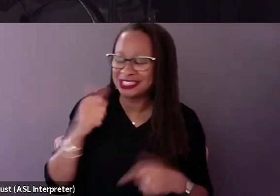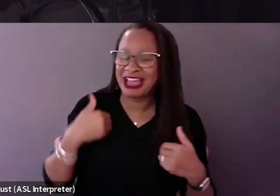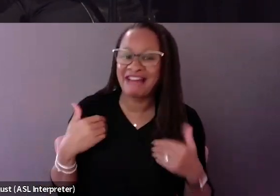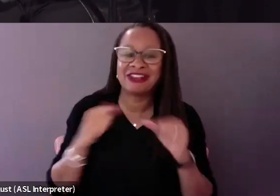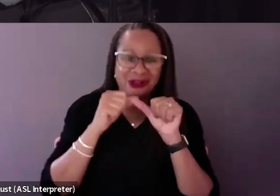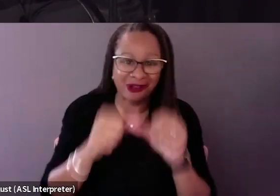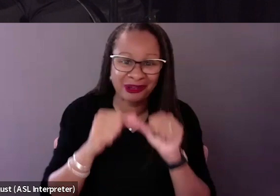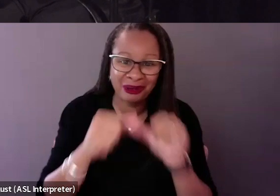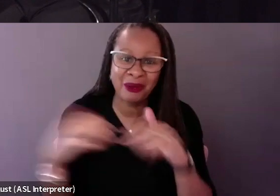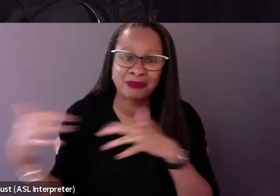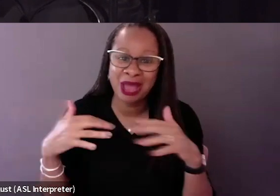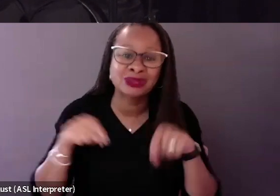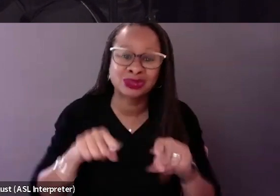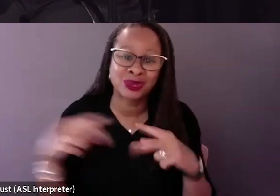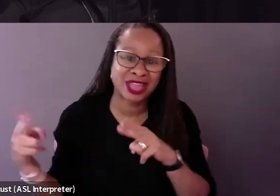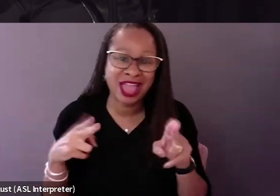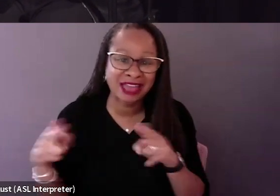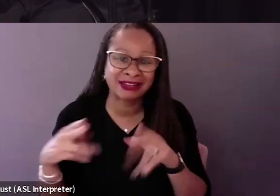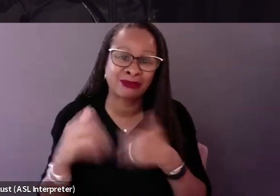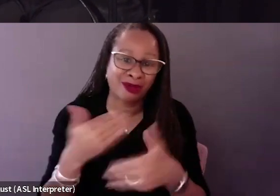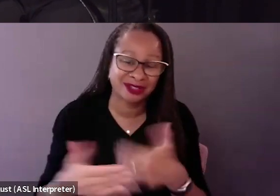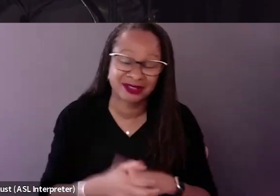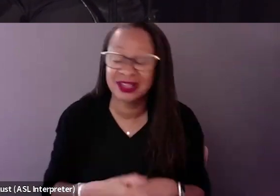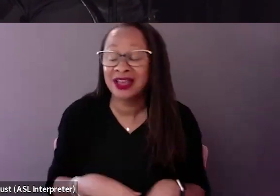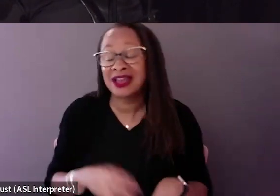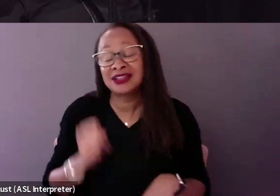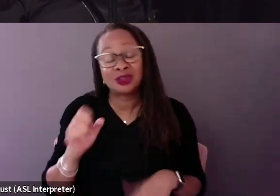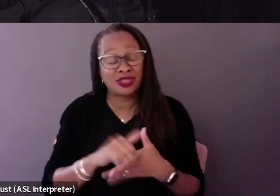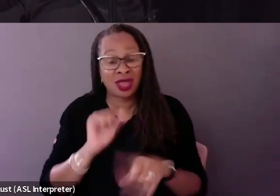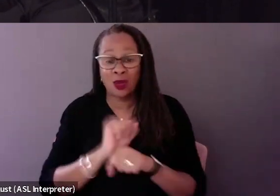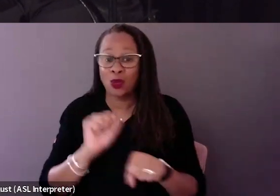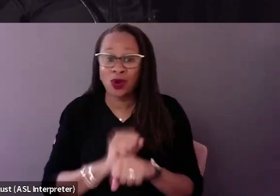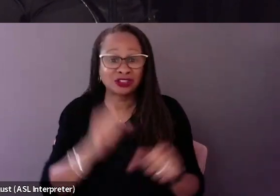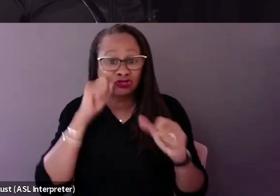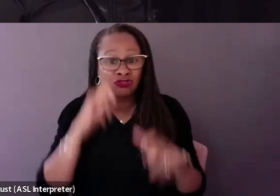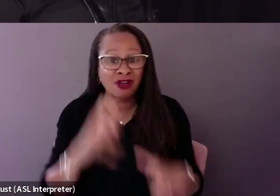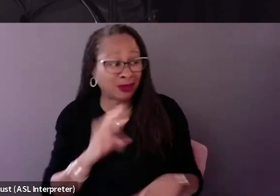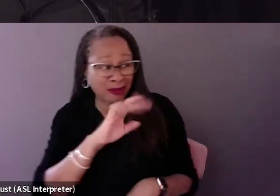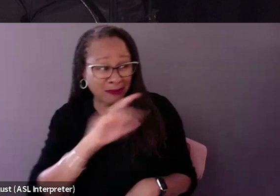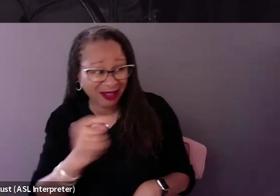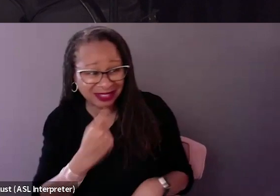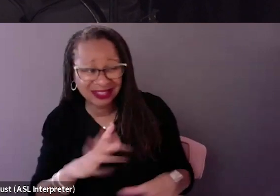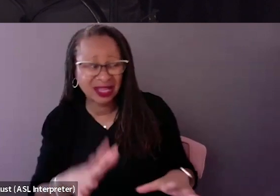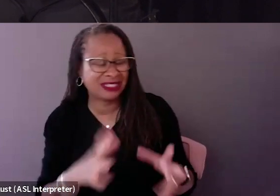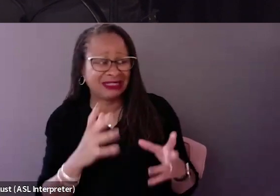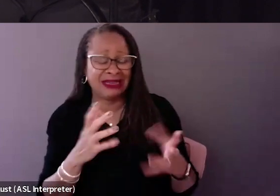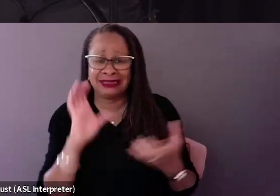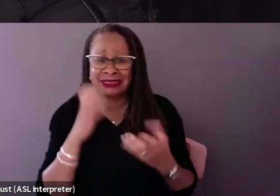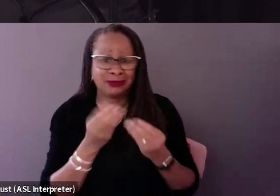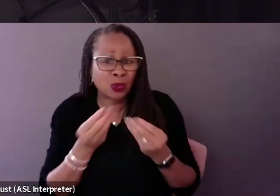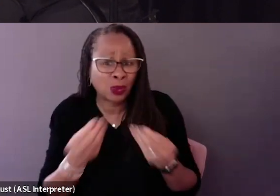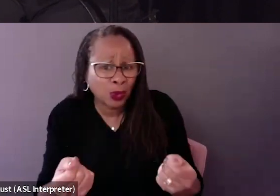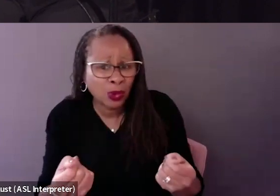it's brilliantly, I mean, that works so incredibly well. It's so seamless. I mean, at some level, you're maybe registering some